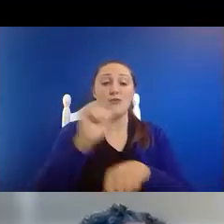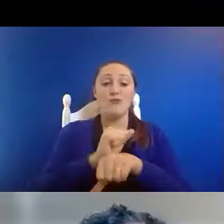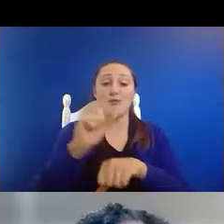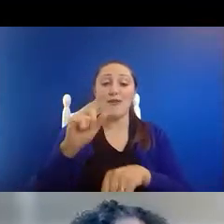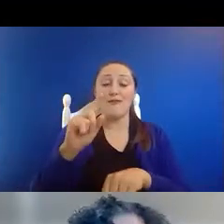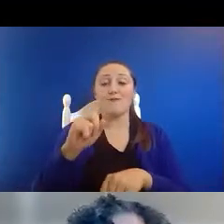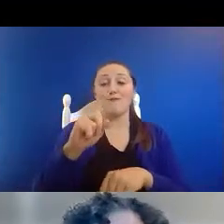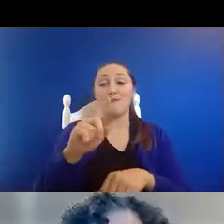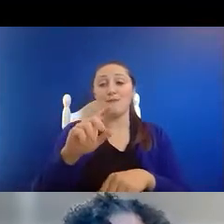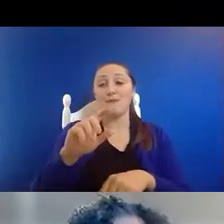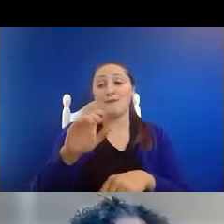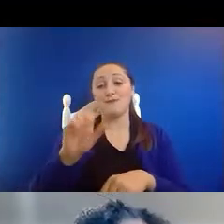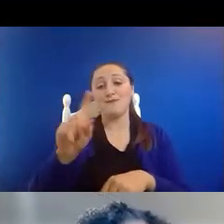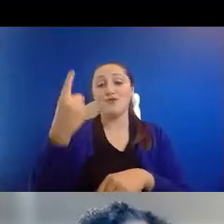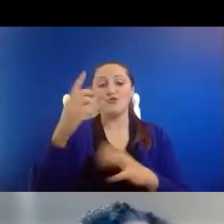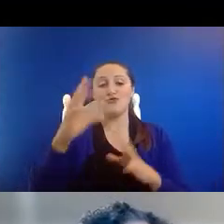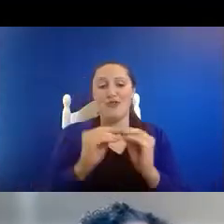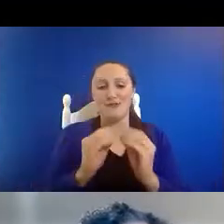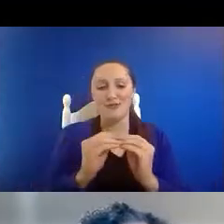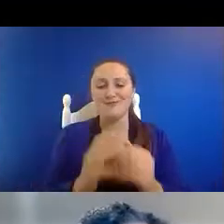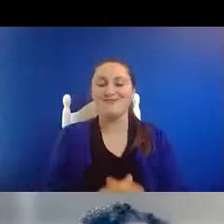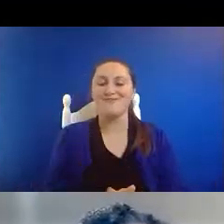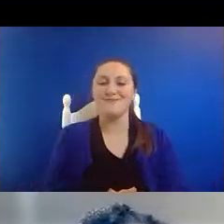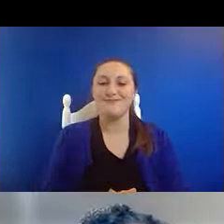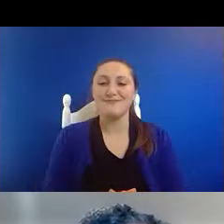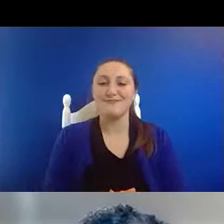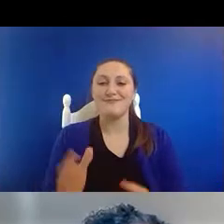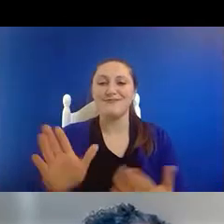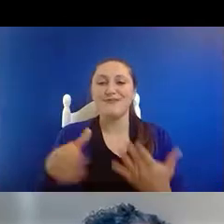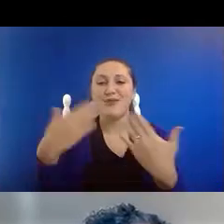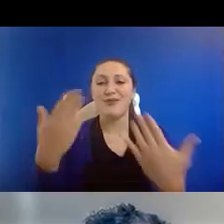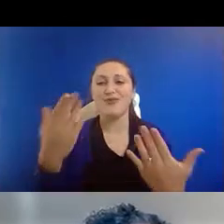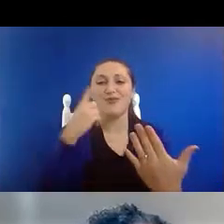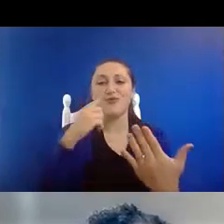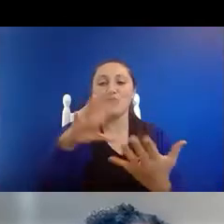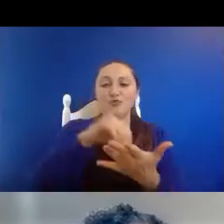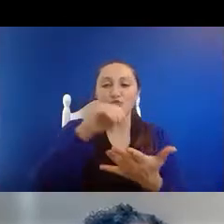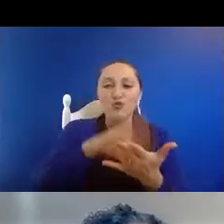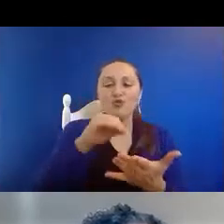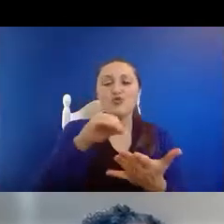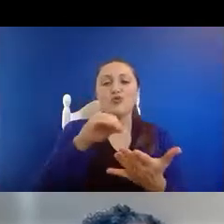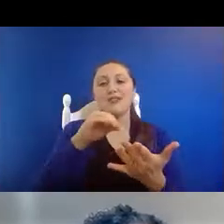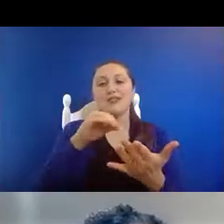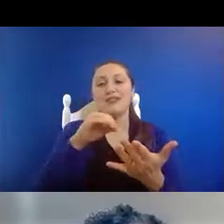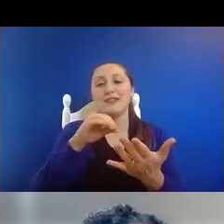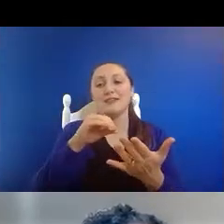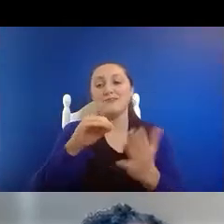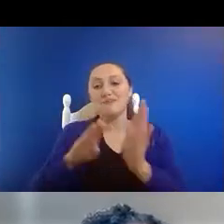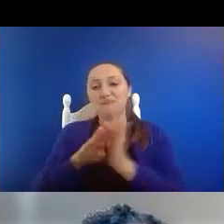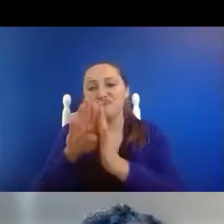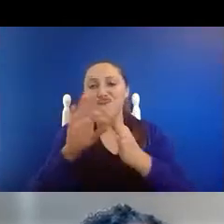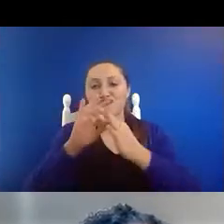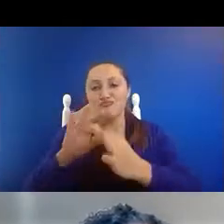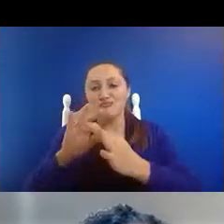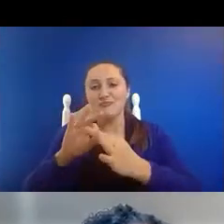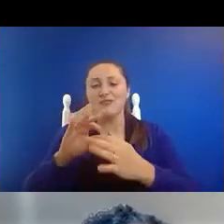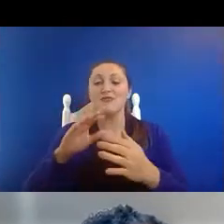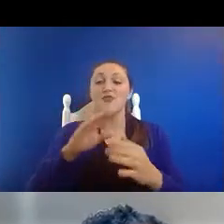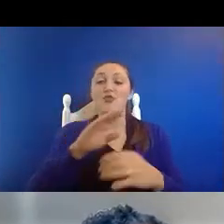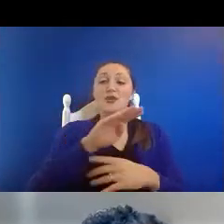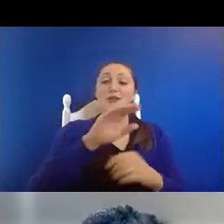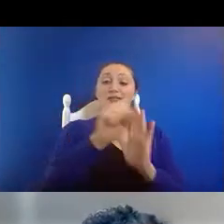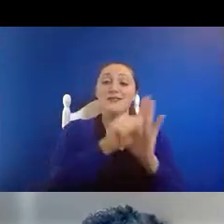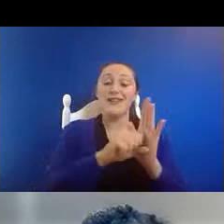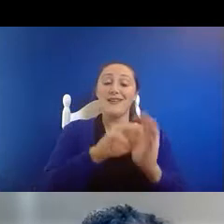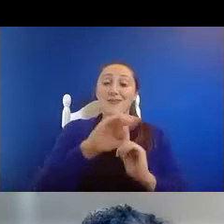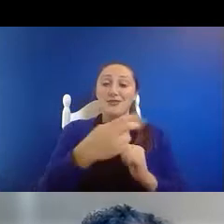offered a place for collaboration, learning, and development of relationships between state of Michigan employees,